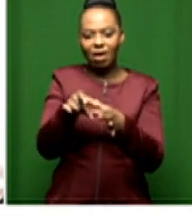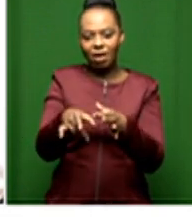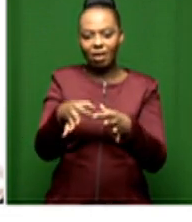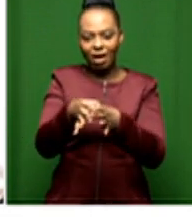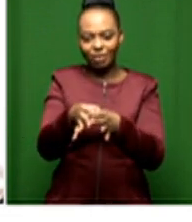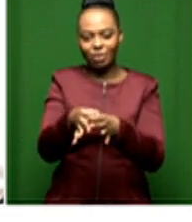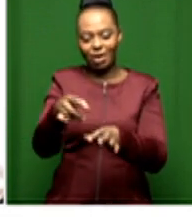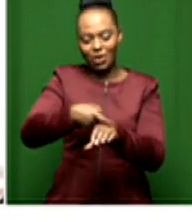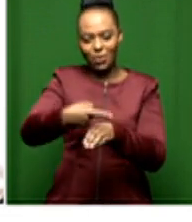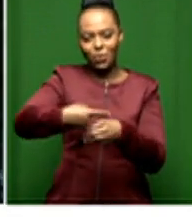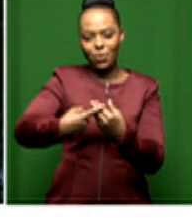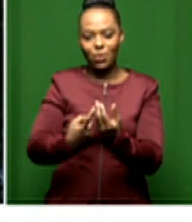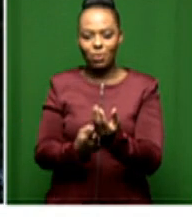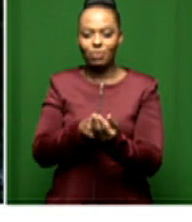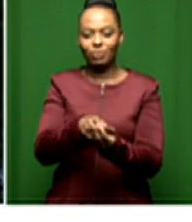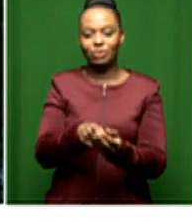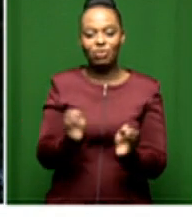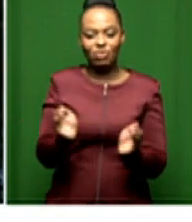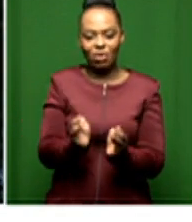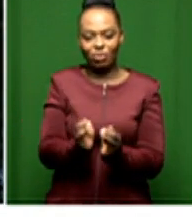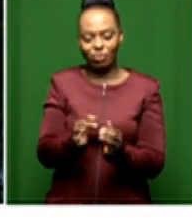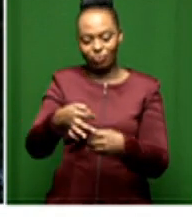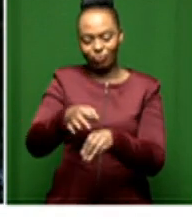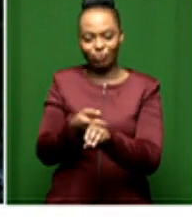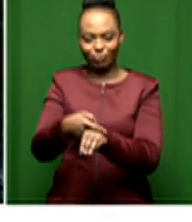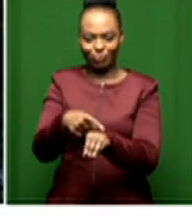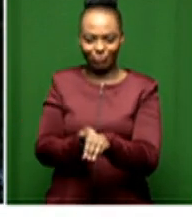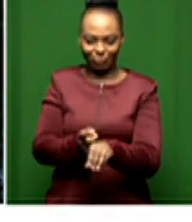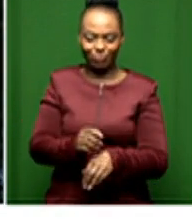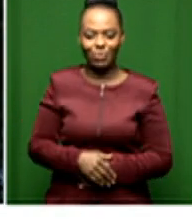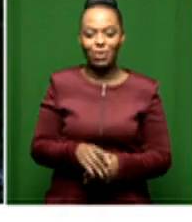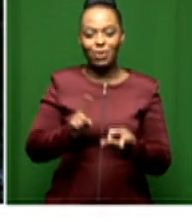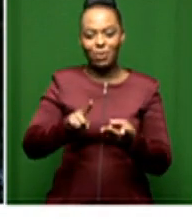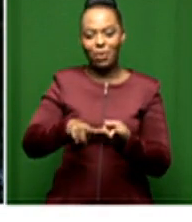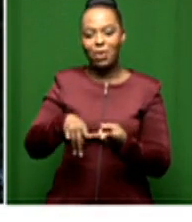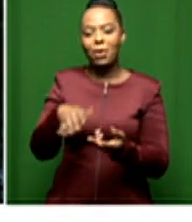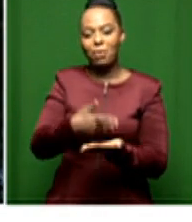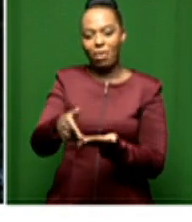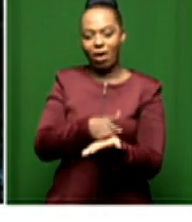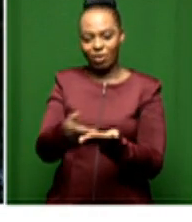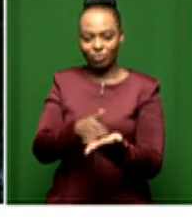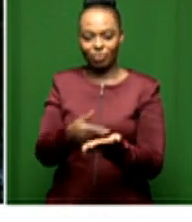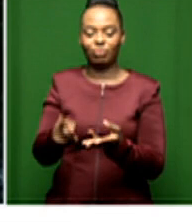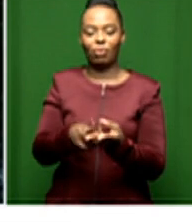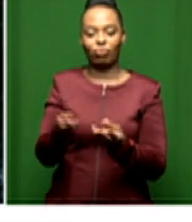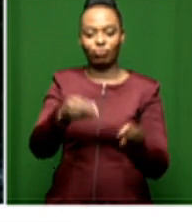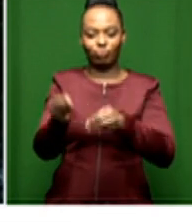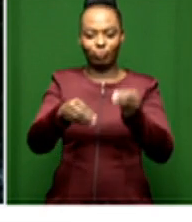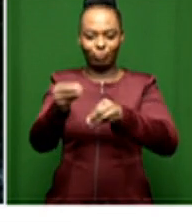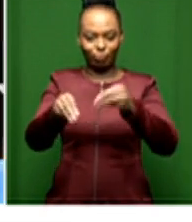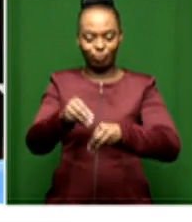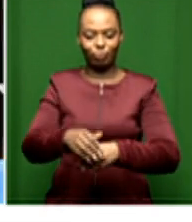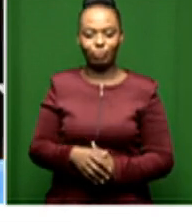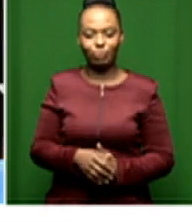oven. Okay. So do you agree to the popular sentiment that a healthy